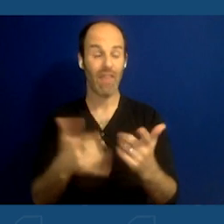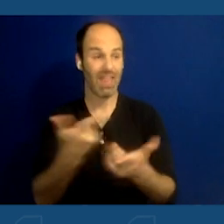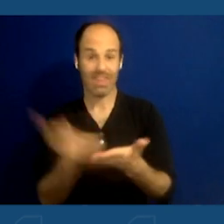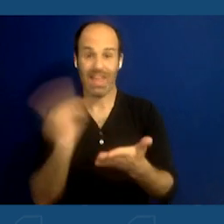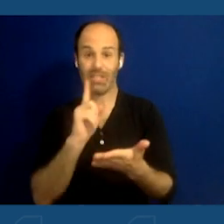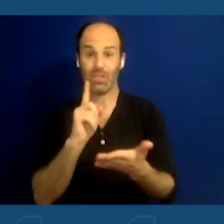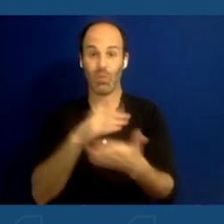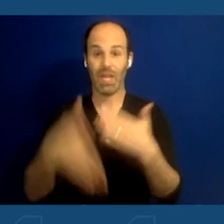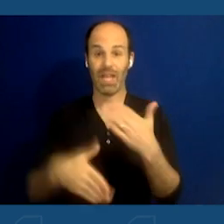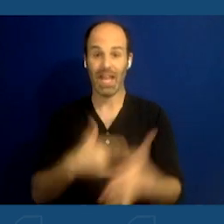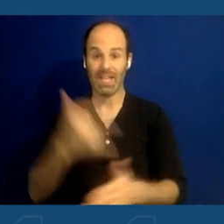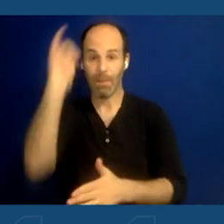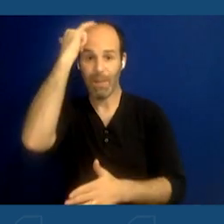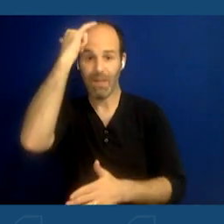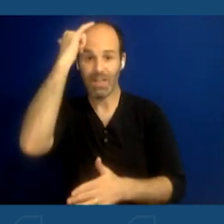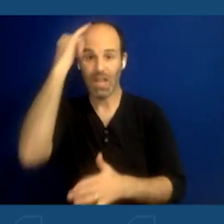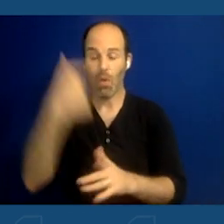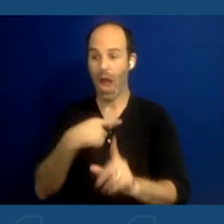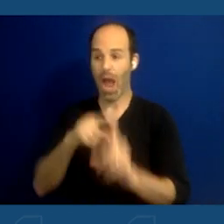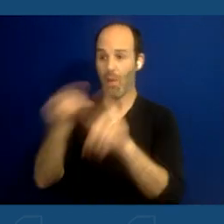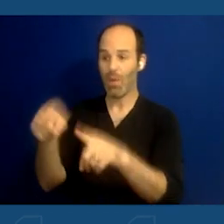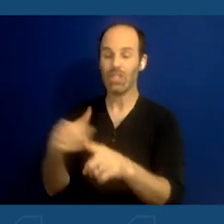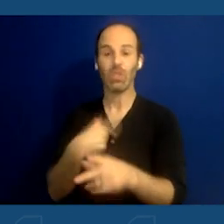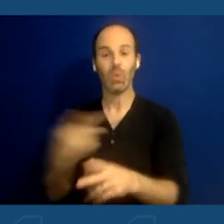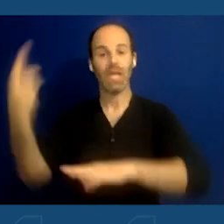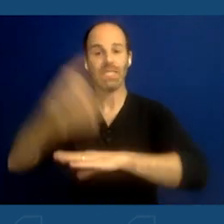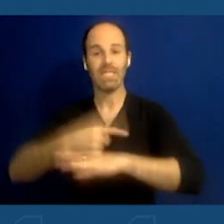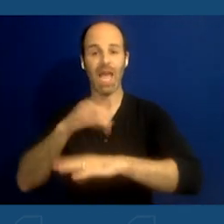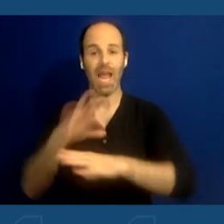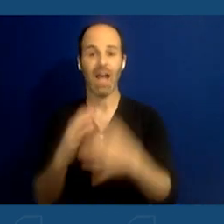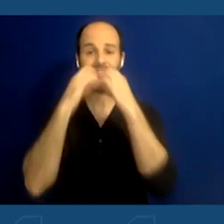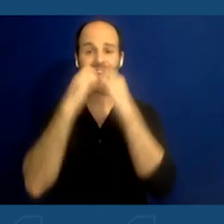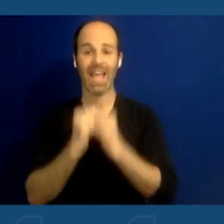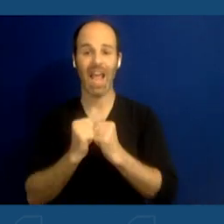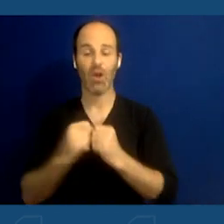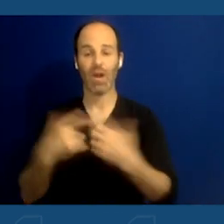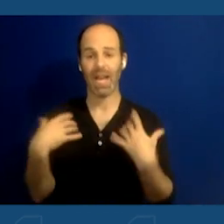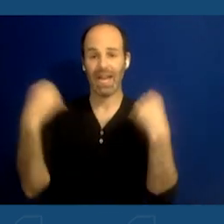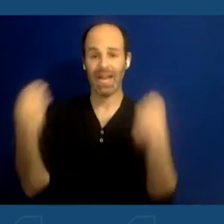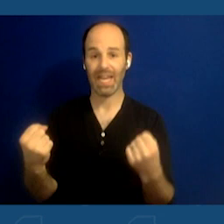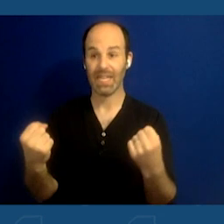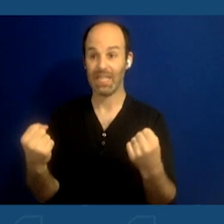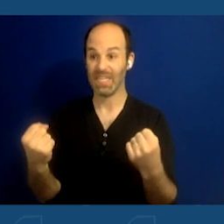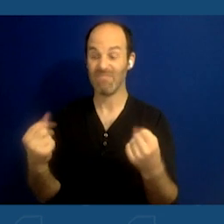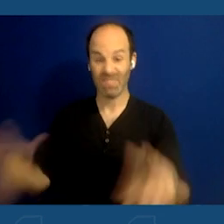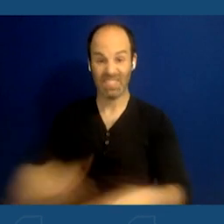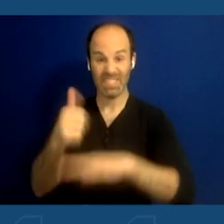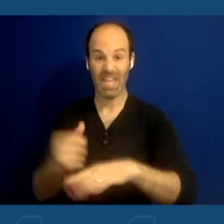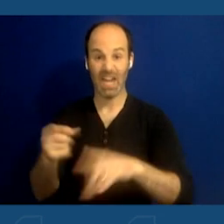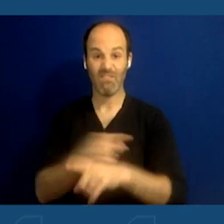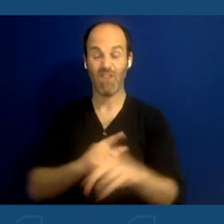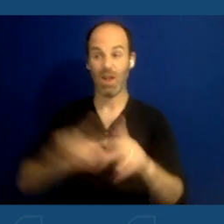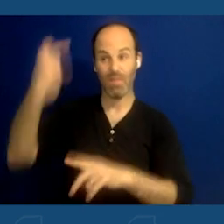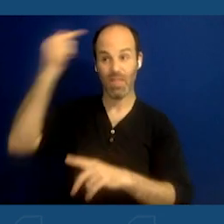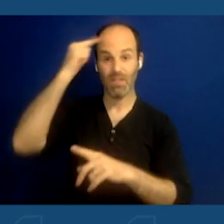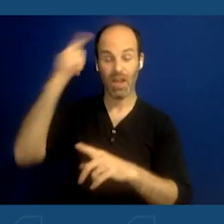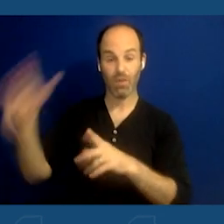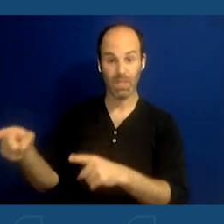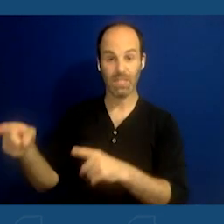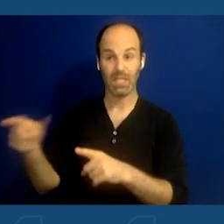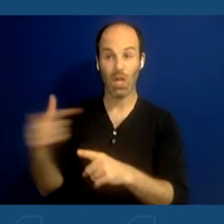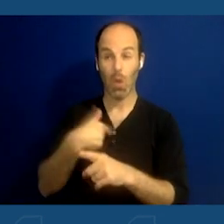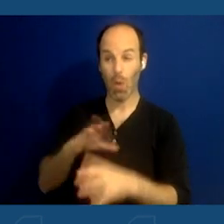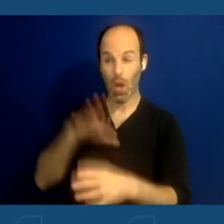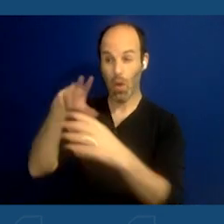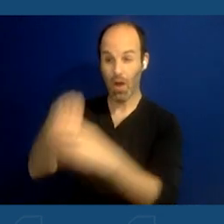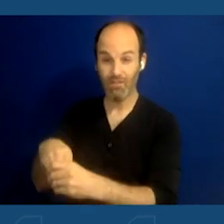at a day of caring and healing, brought together by people from the White House. We were involved, local partners. Clergy from